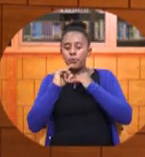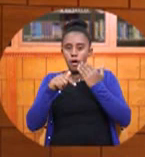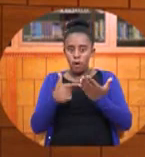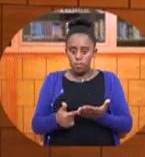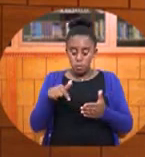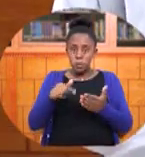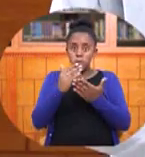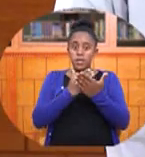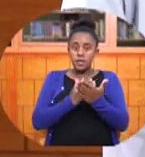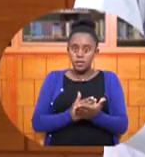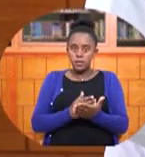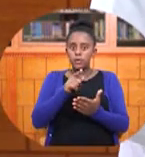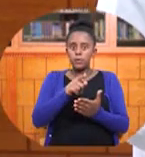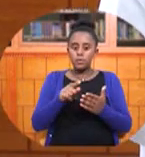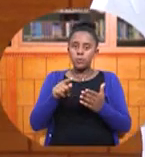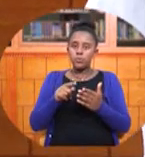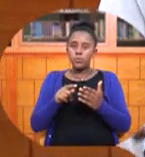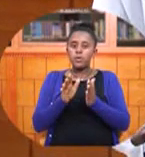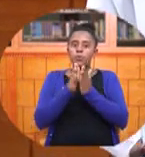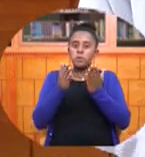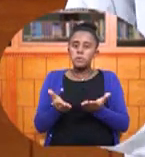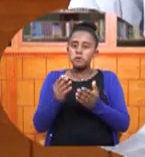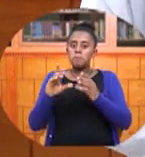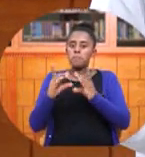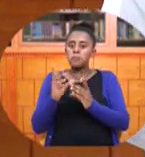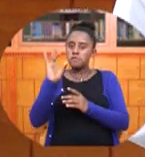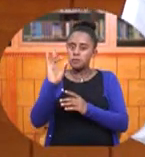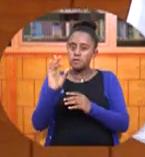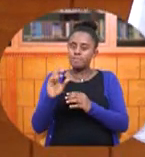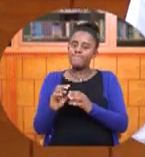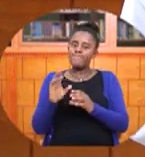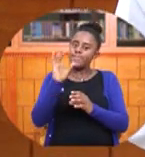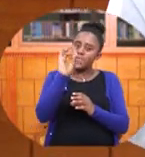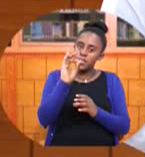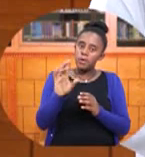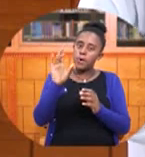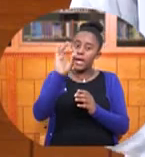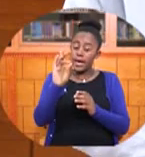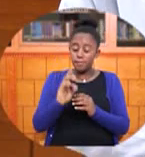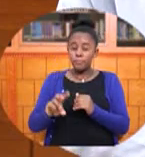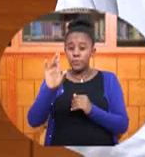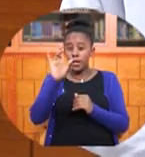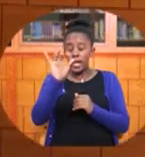additional information about the lesson. Read your biology grade 7 textbook from page